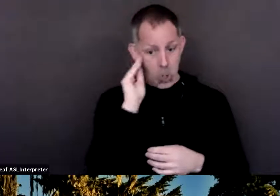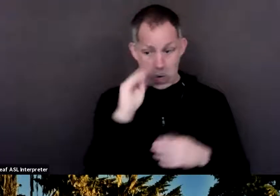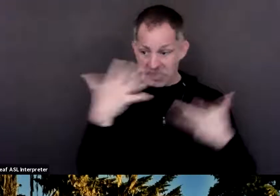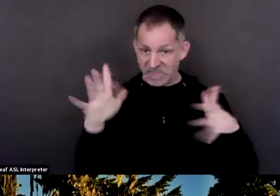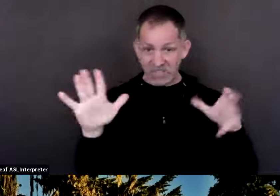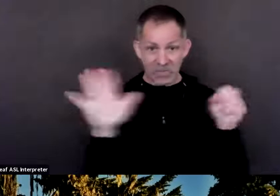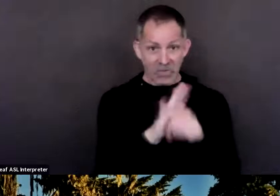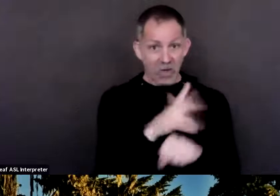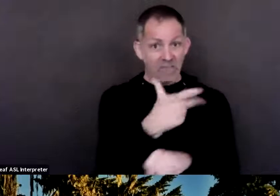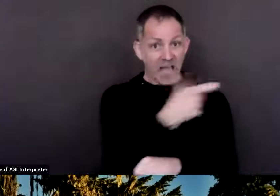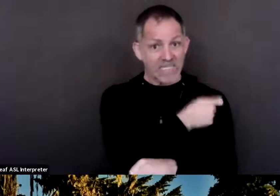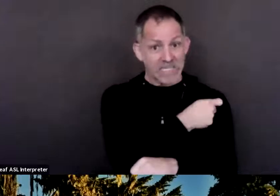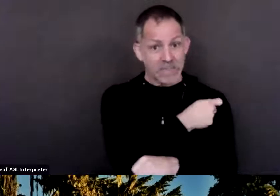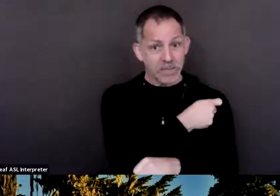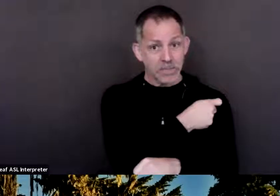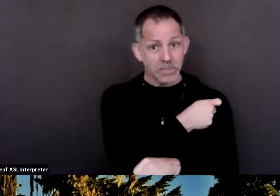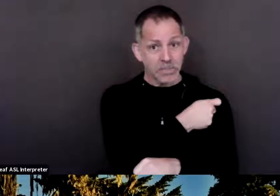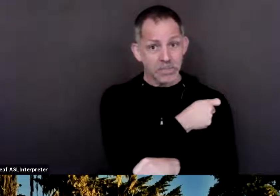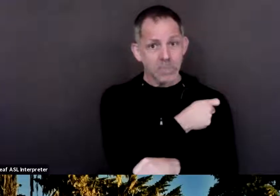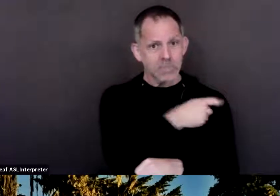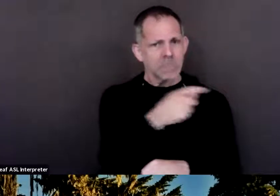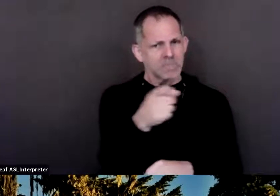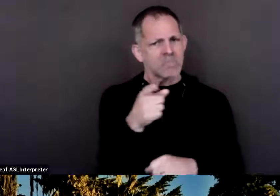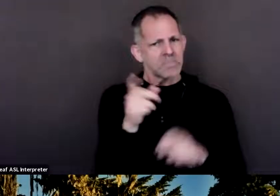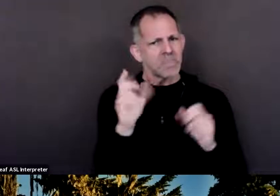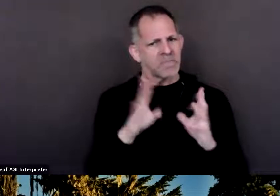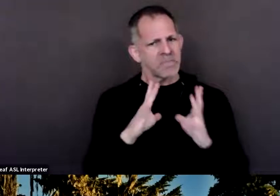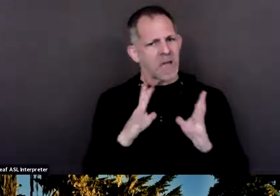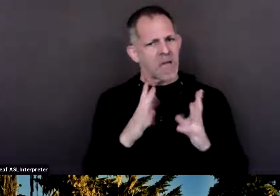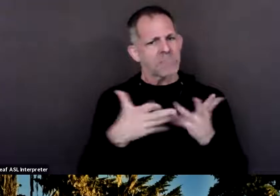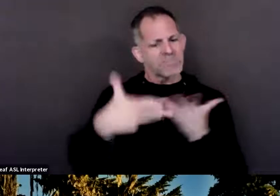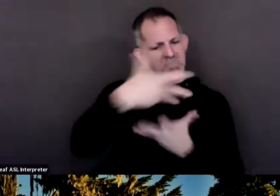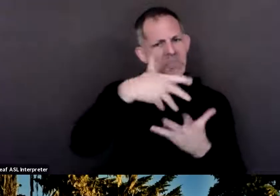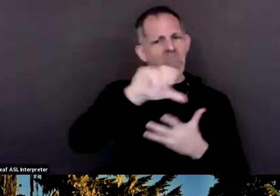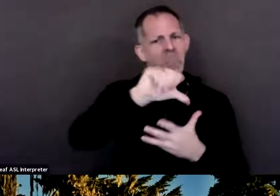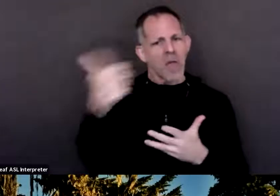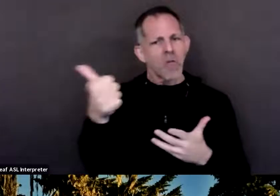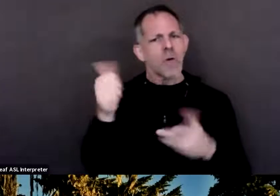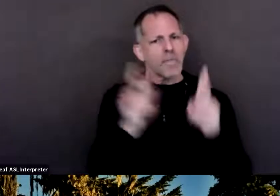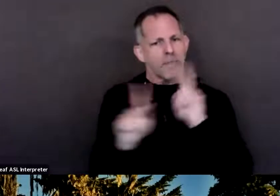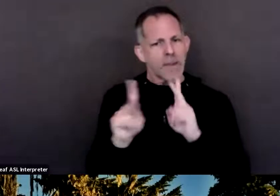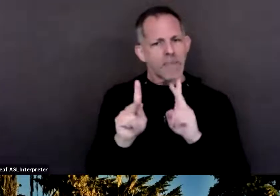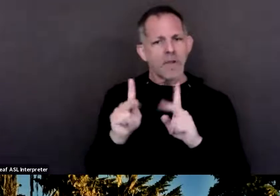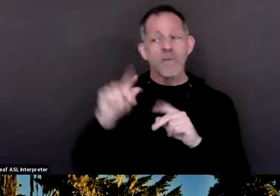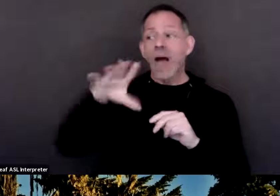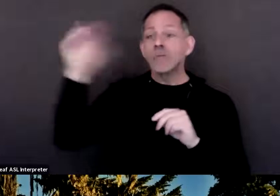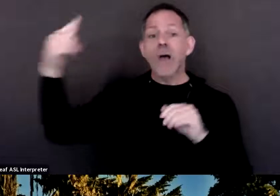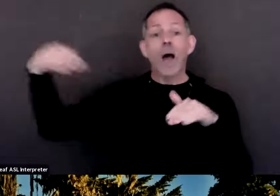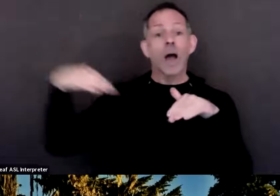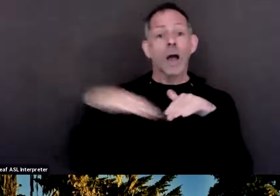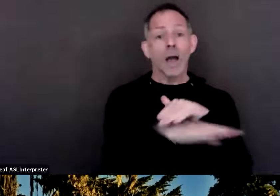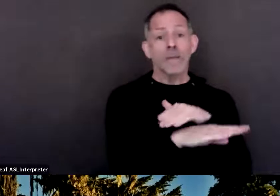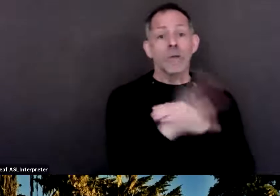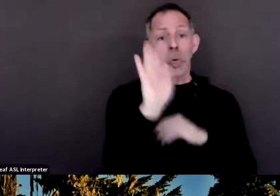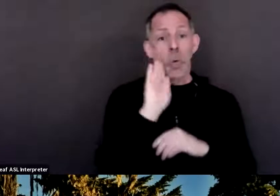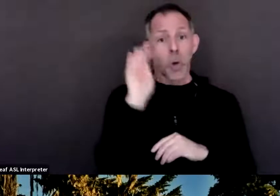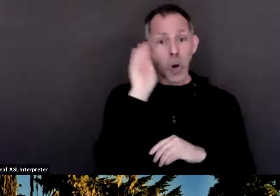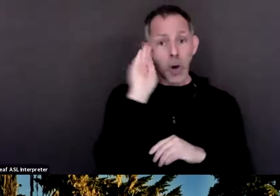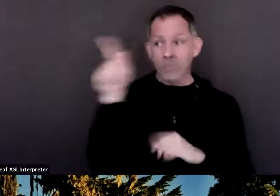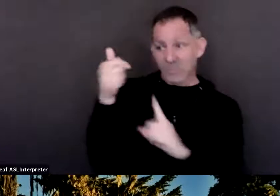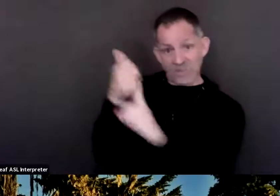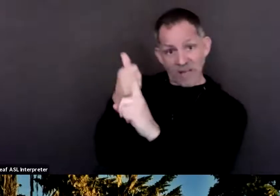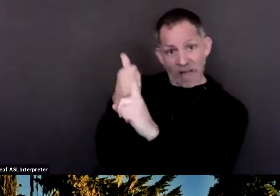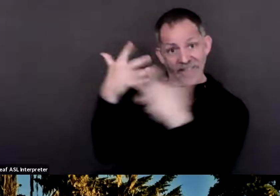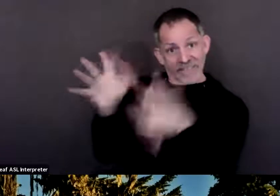you can meet with other people from outside your home who are fully vaccinated and do that without